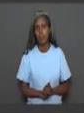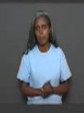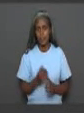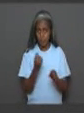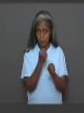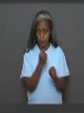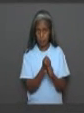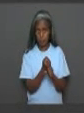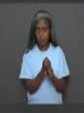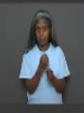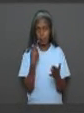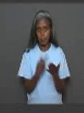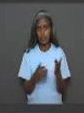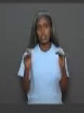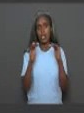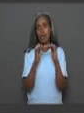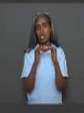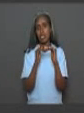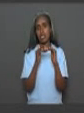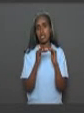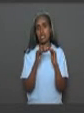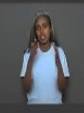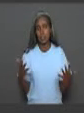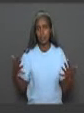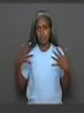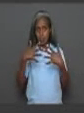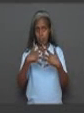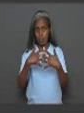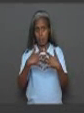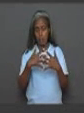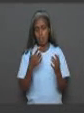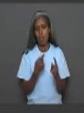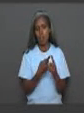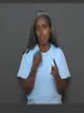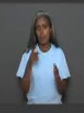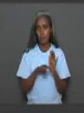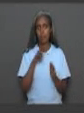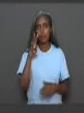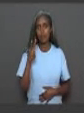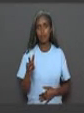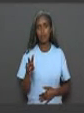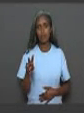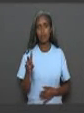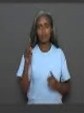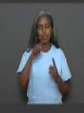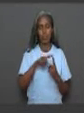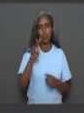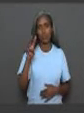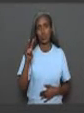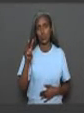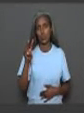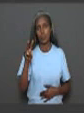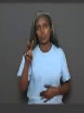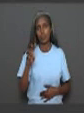Simplified, this equals the integral from negative 2 to